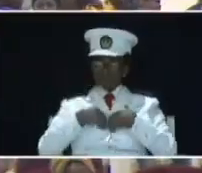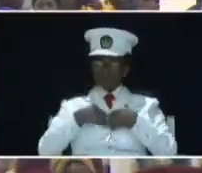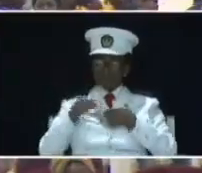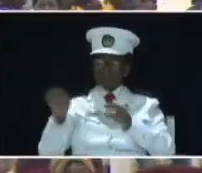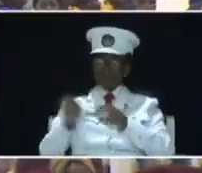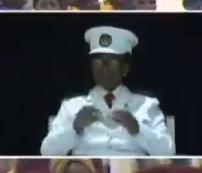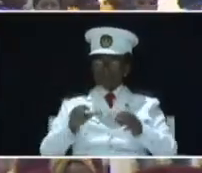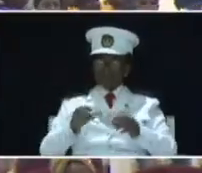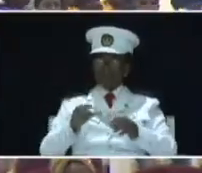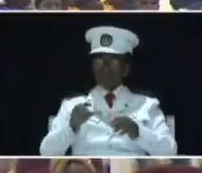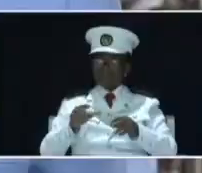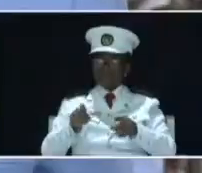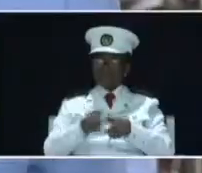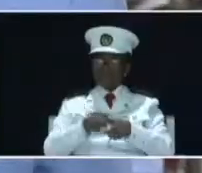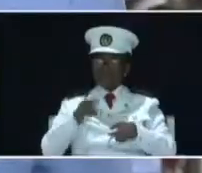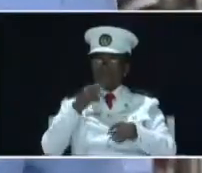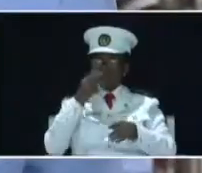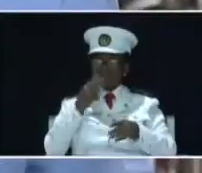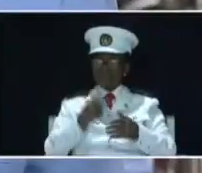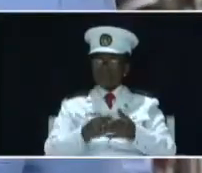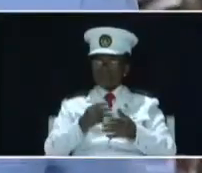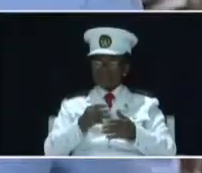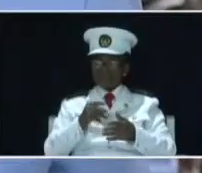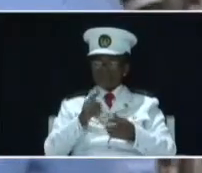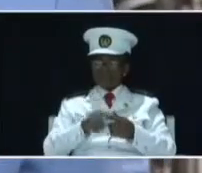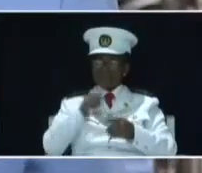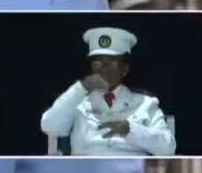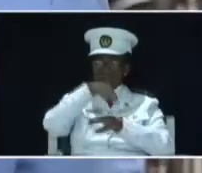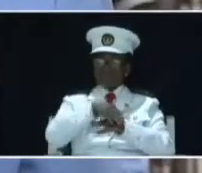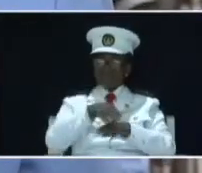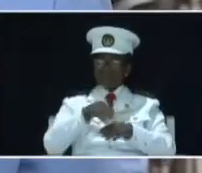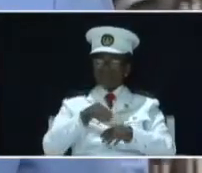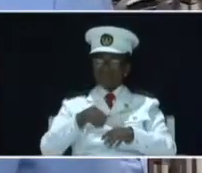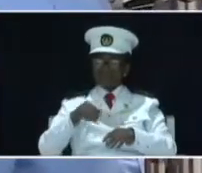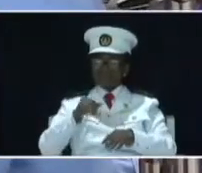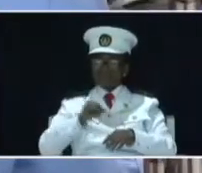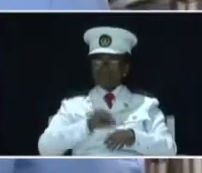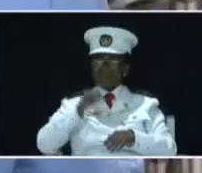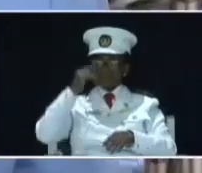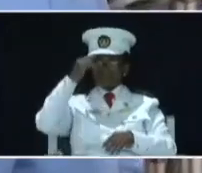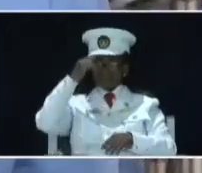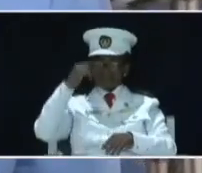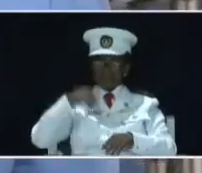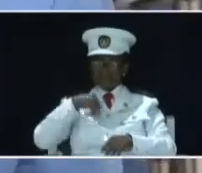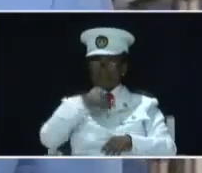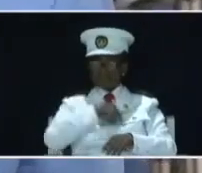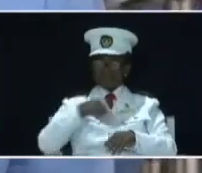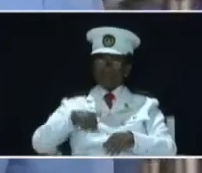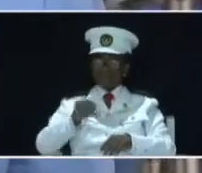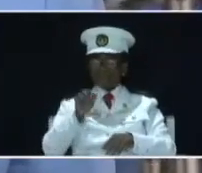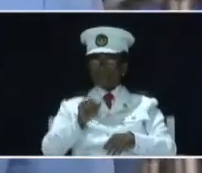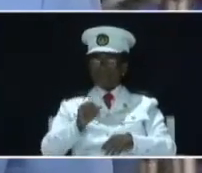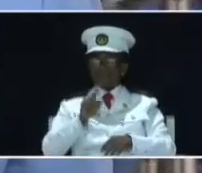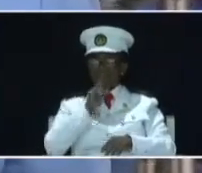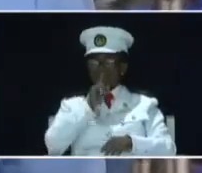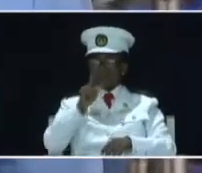And believe me honestly, I think we should really thank God for the engineers.